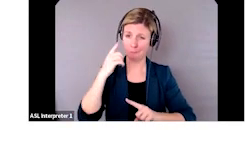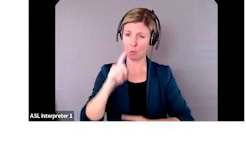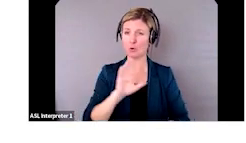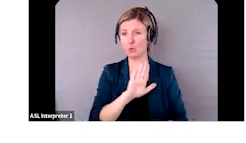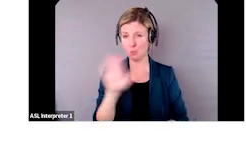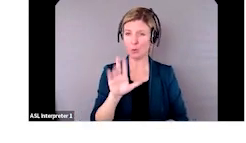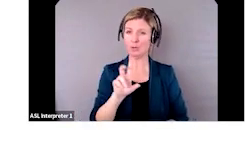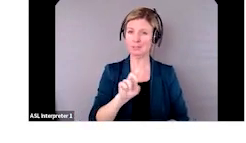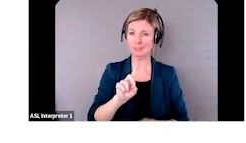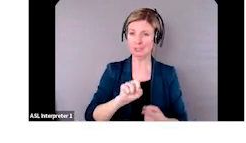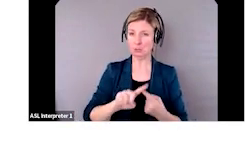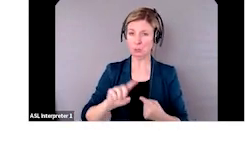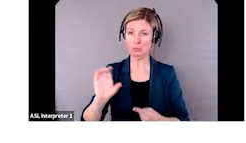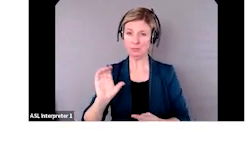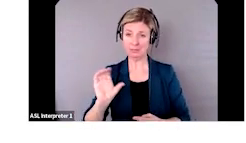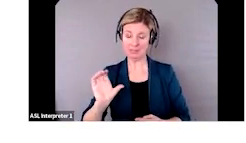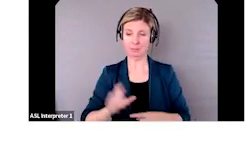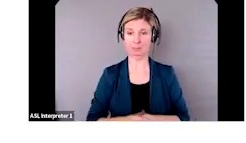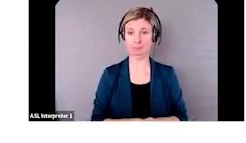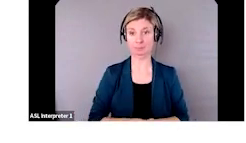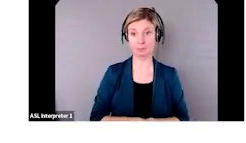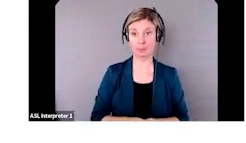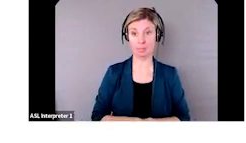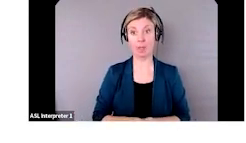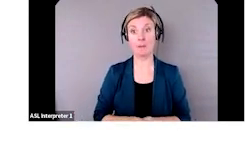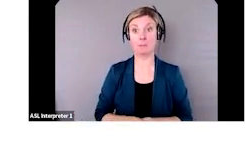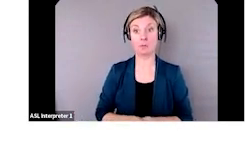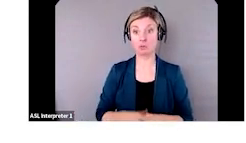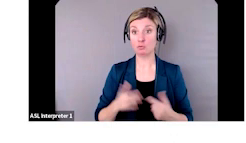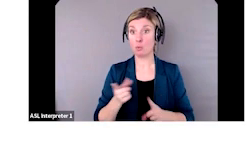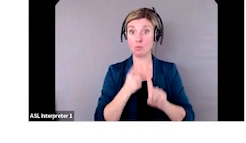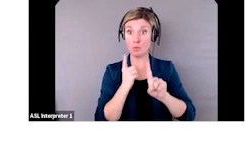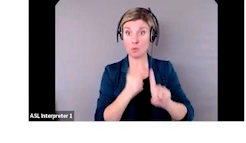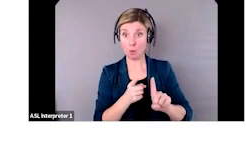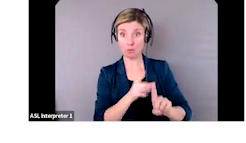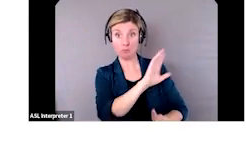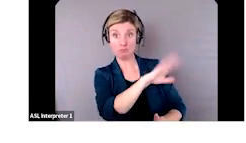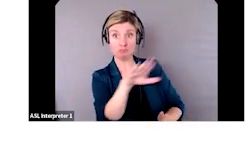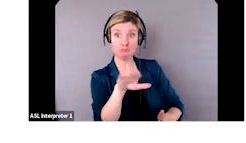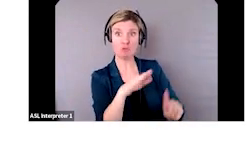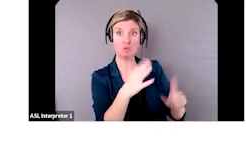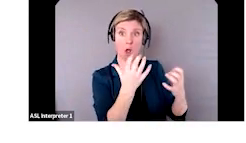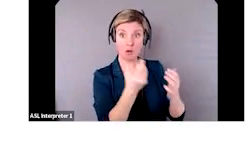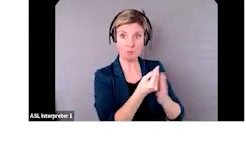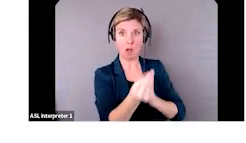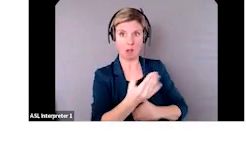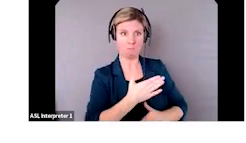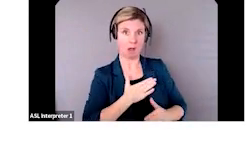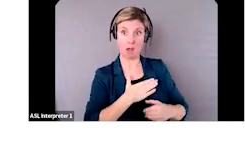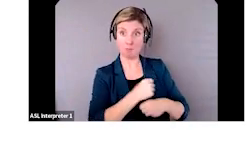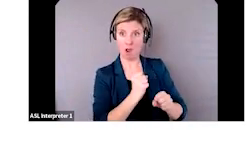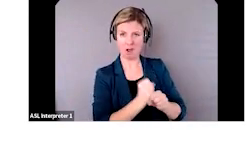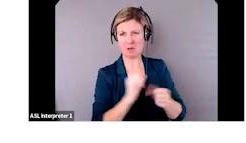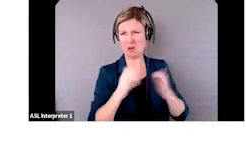highly focused customers who want to buy your product and just need to convince them why they should buy you versus any one of the other